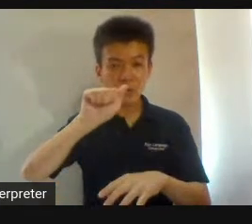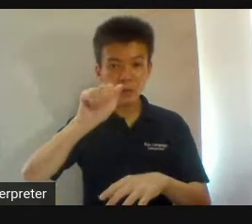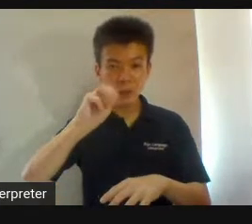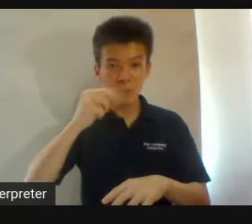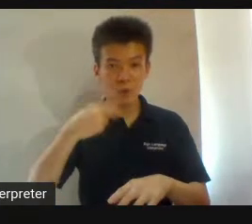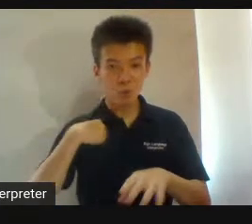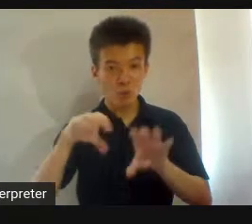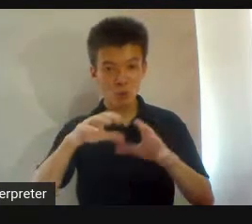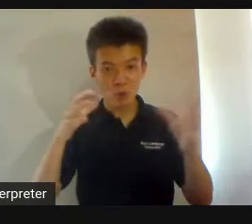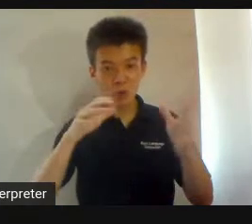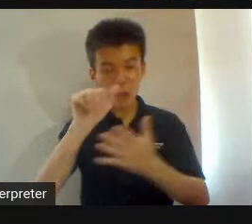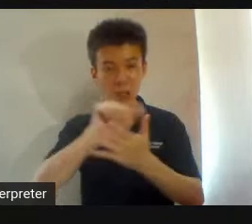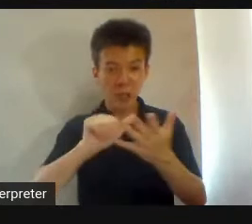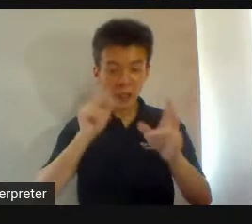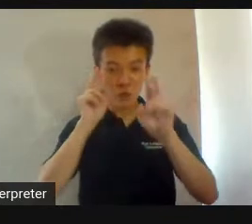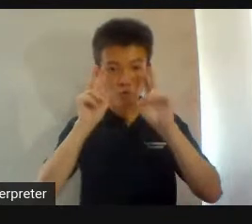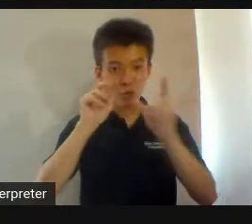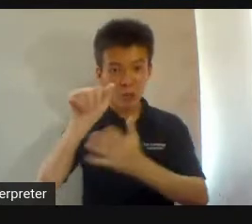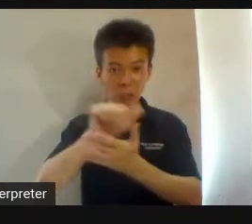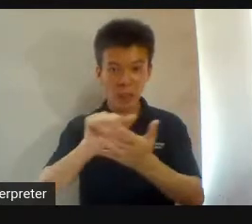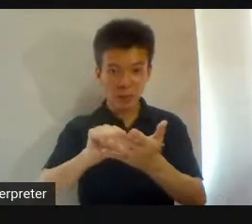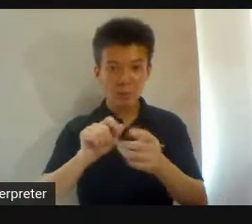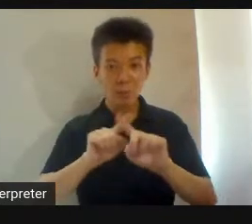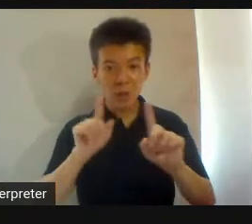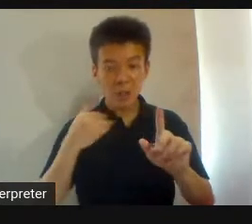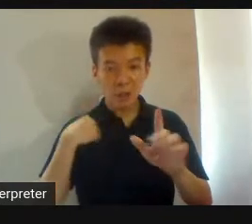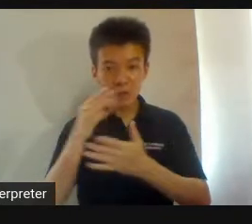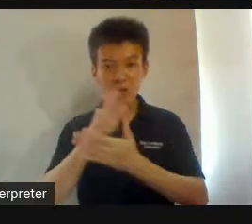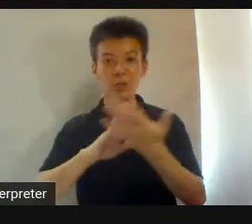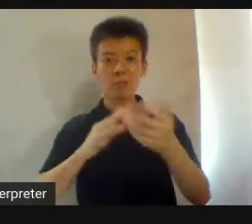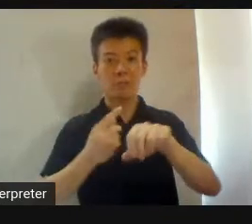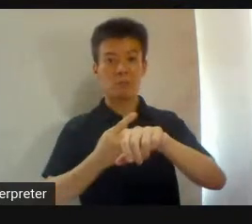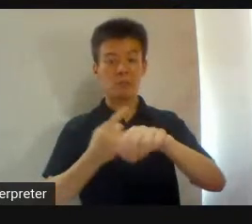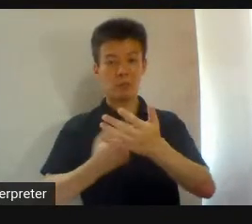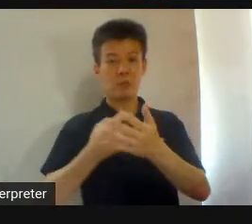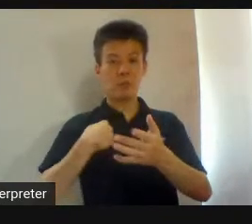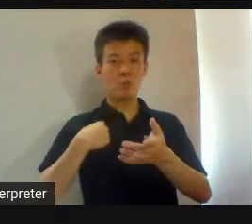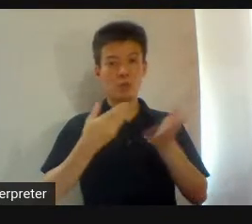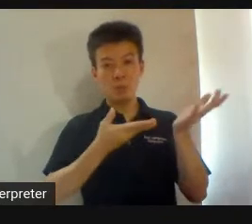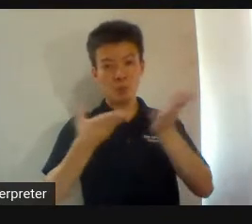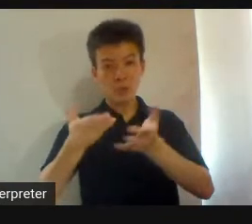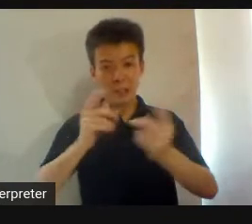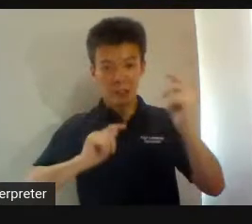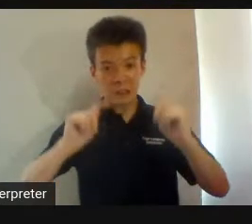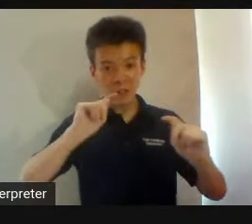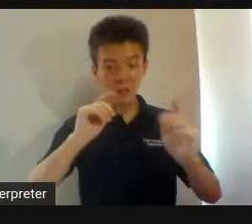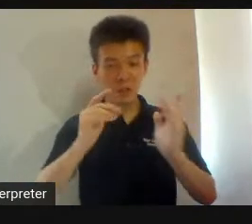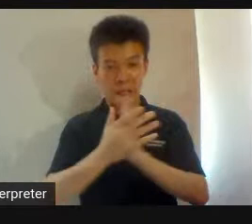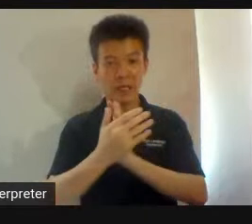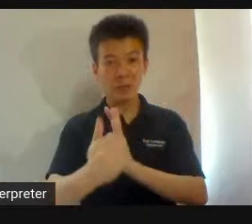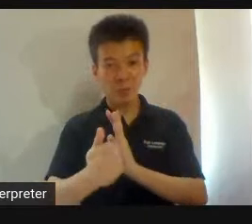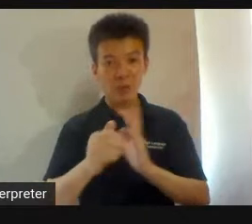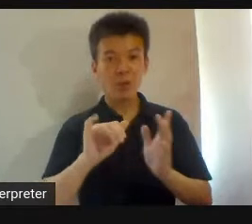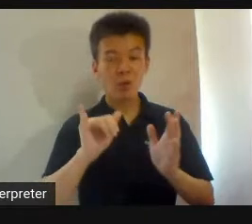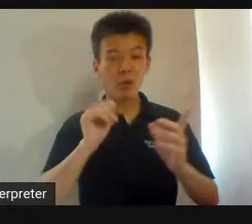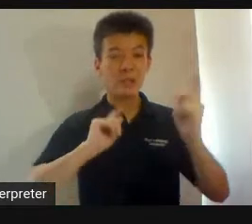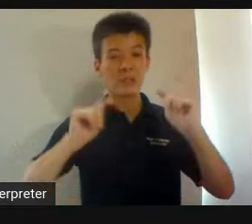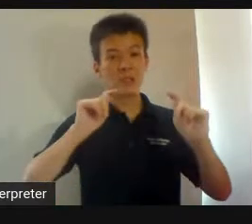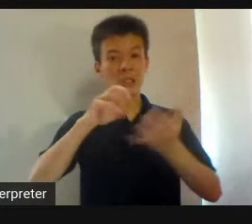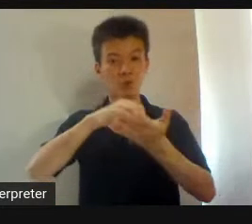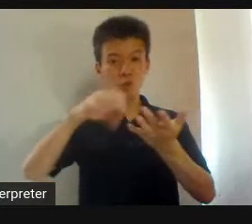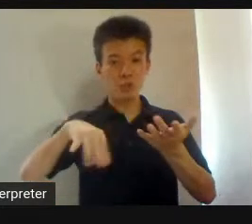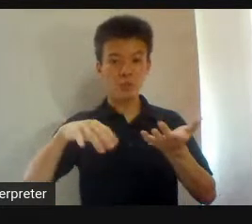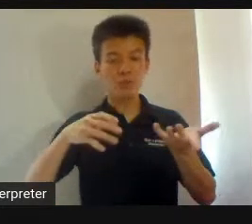do a lot of arts, visual arts, but there are some occasions when we bring in theatre experts or even theatre students